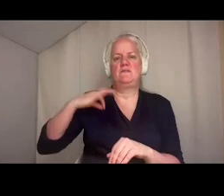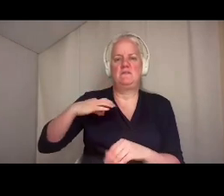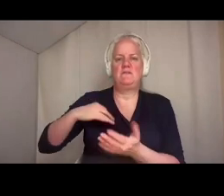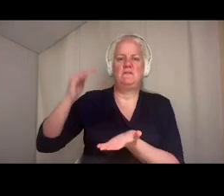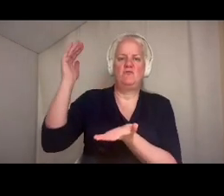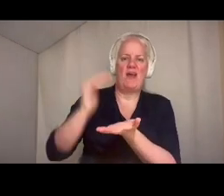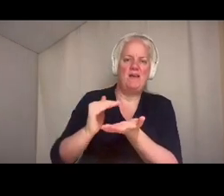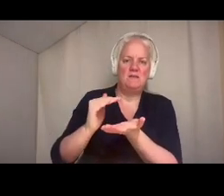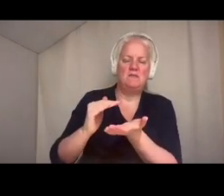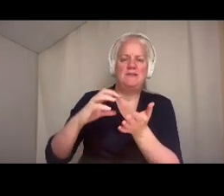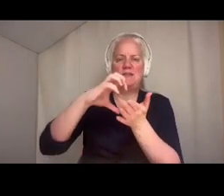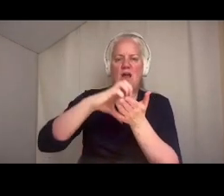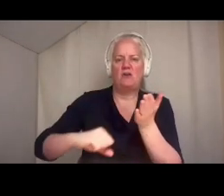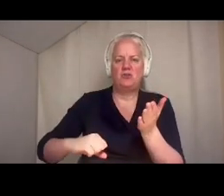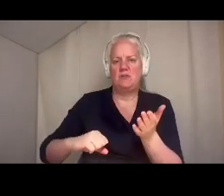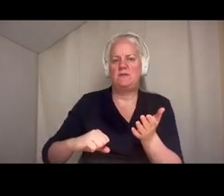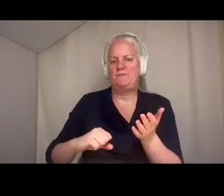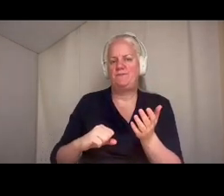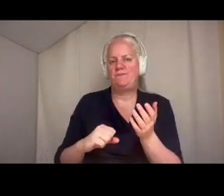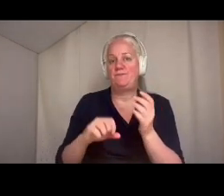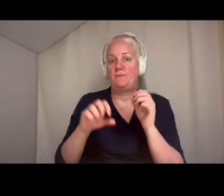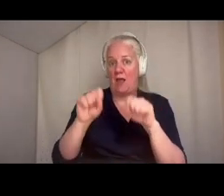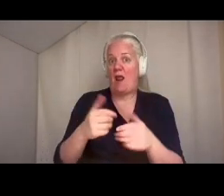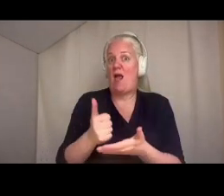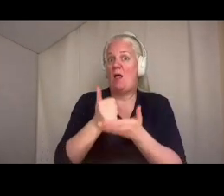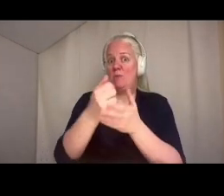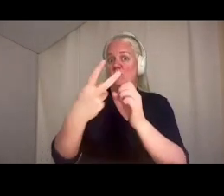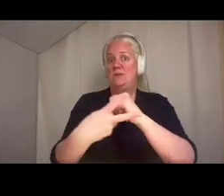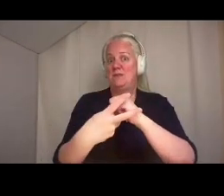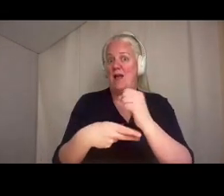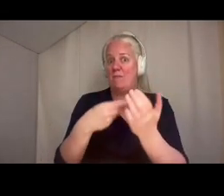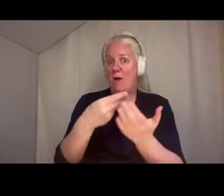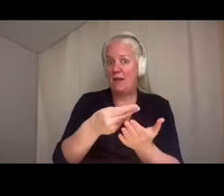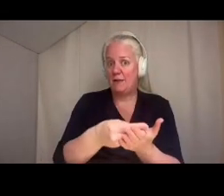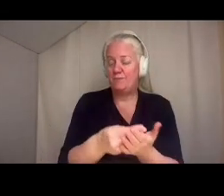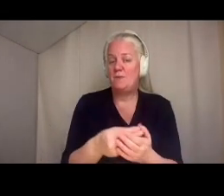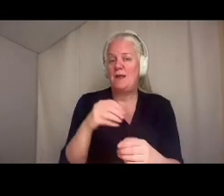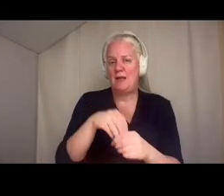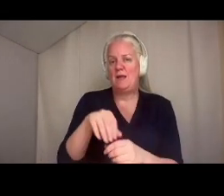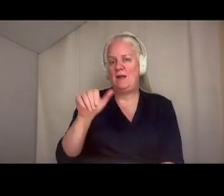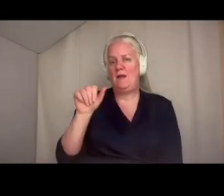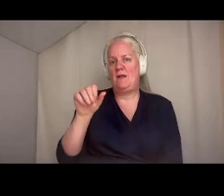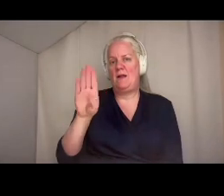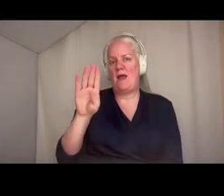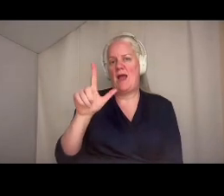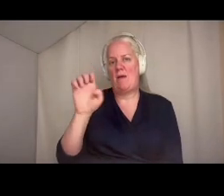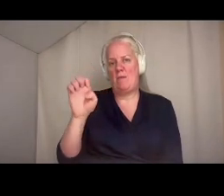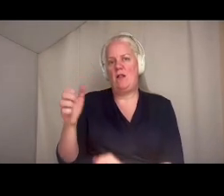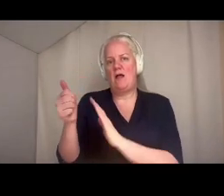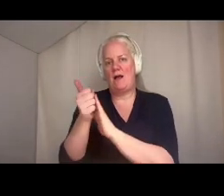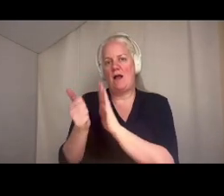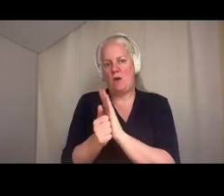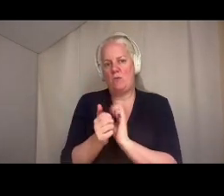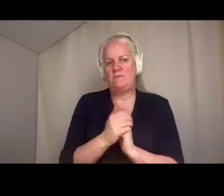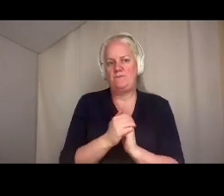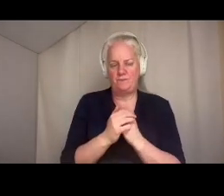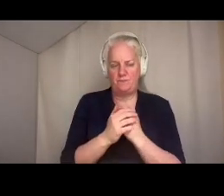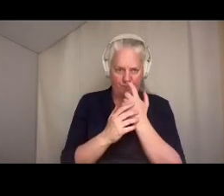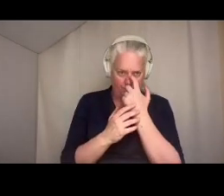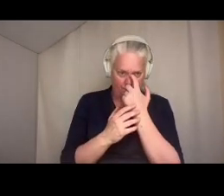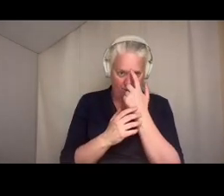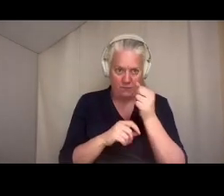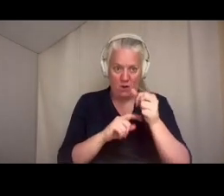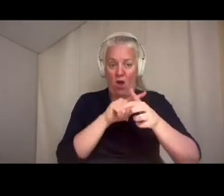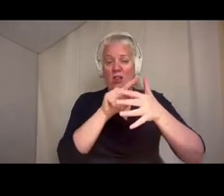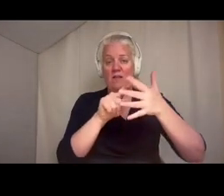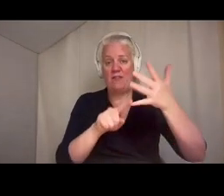saving strategy. It can help you to save money that you can save in your ABLE account. The tax credits shown, with the exception